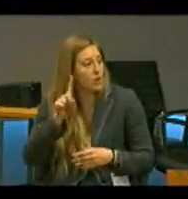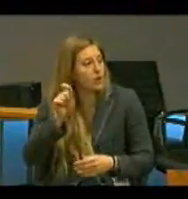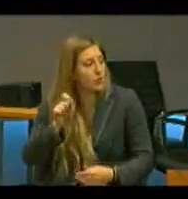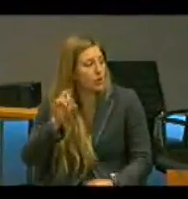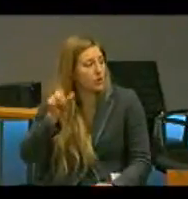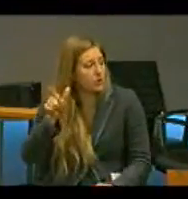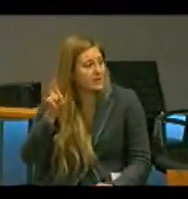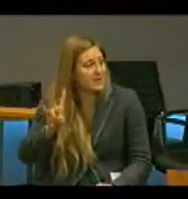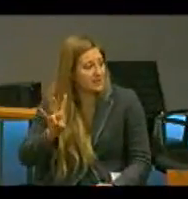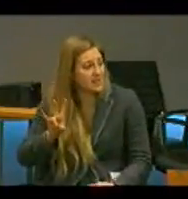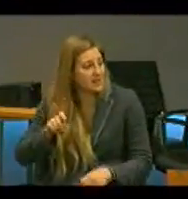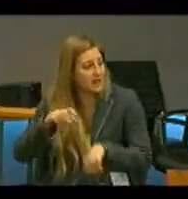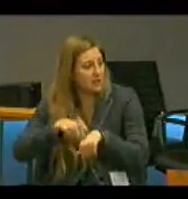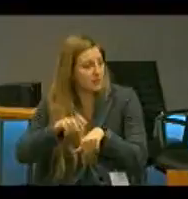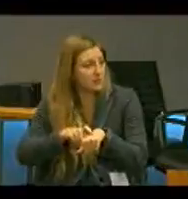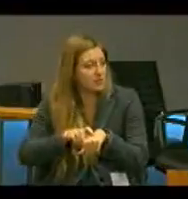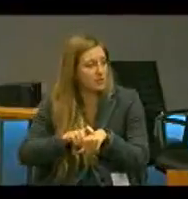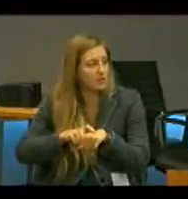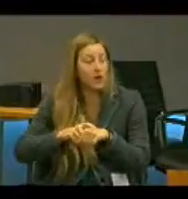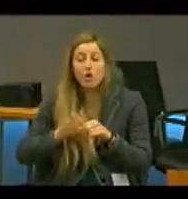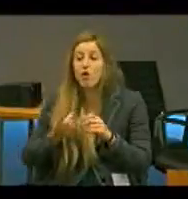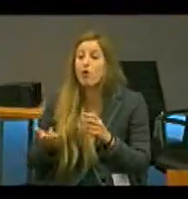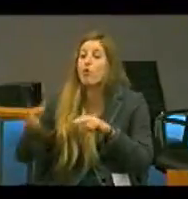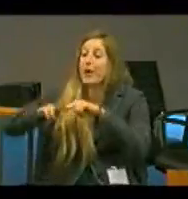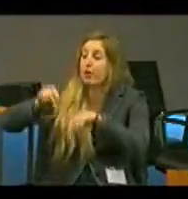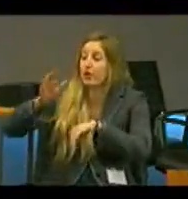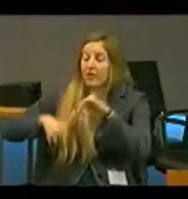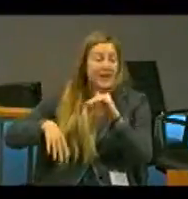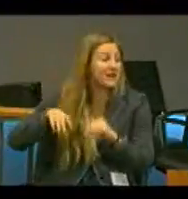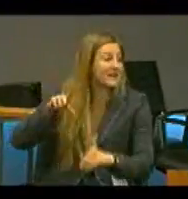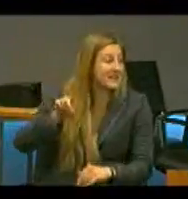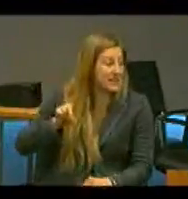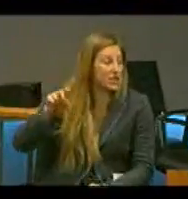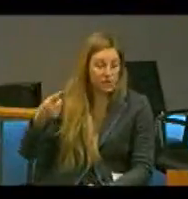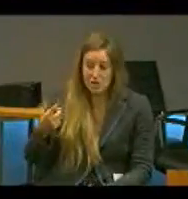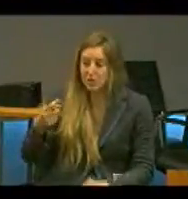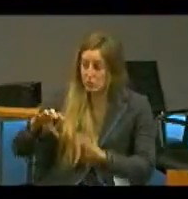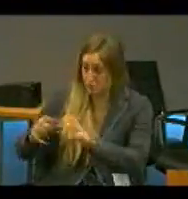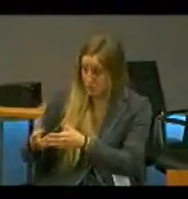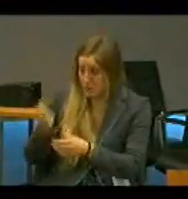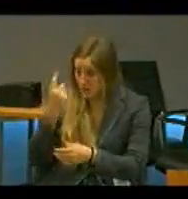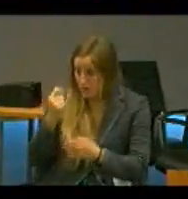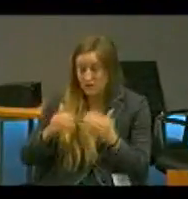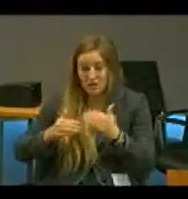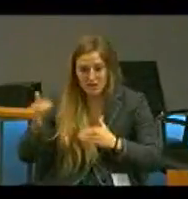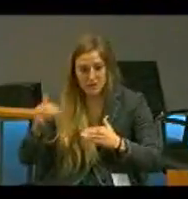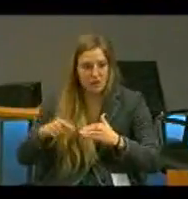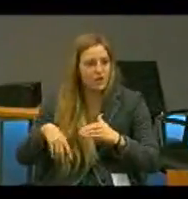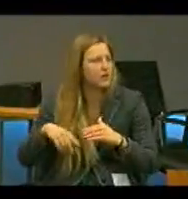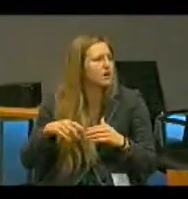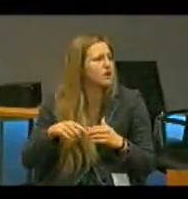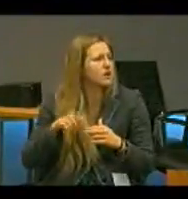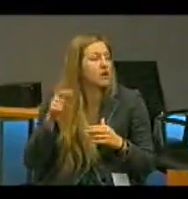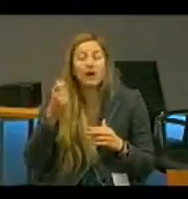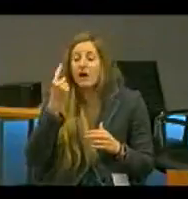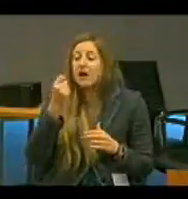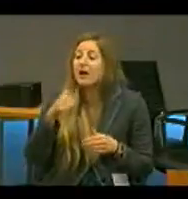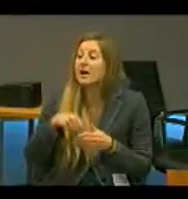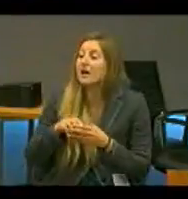27% greater than DG's pass rate. If we lower the cutoff to the point where 95% of AG passes the